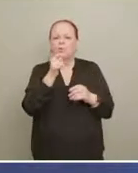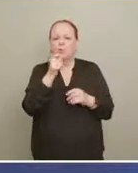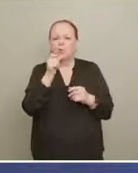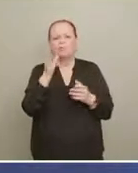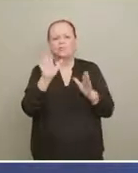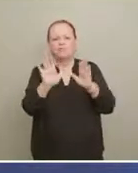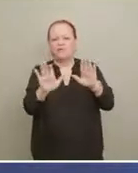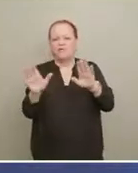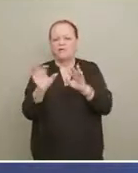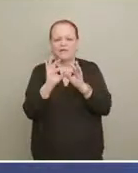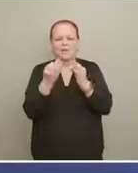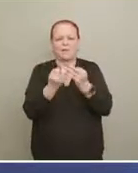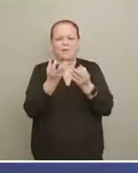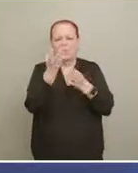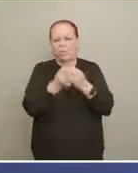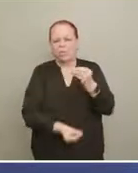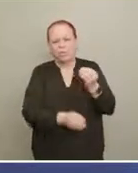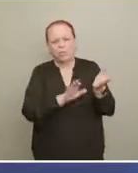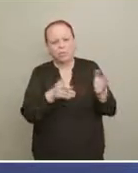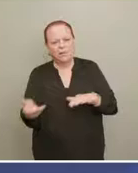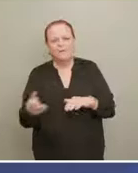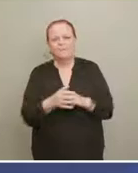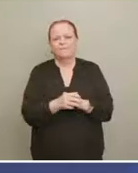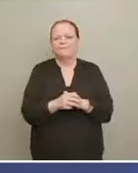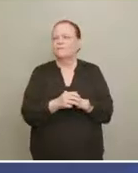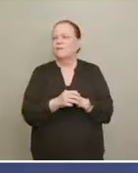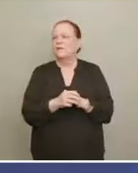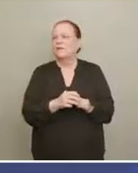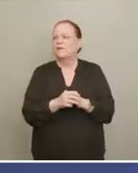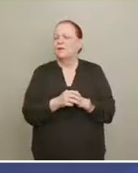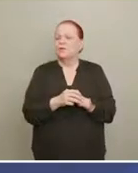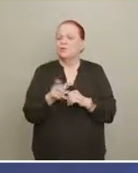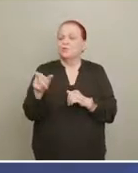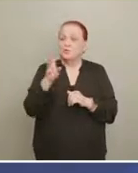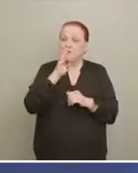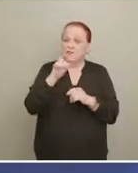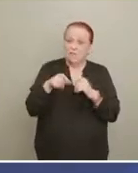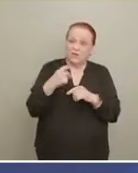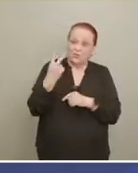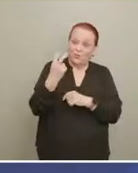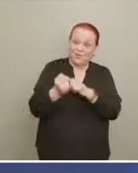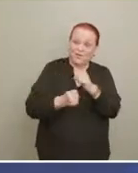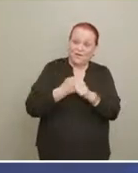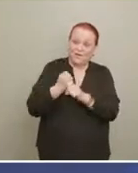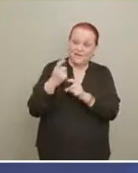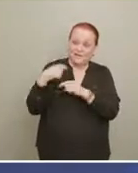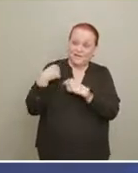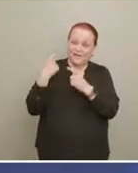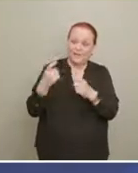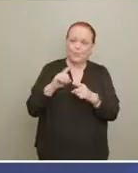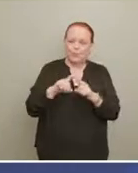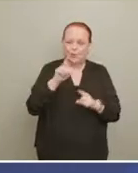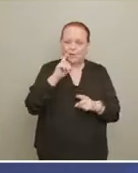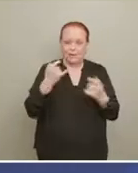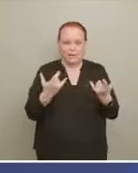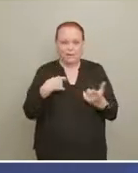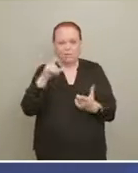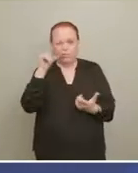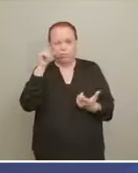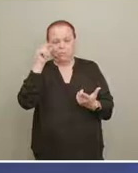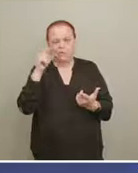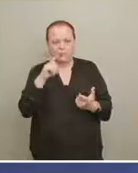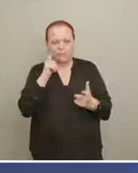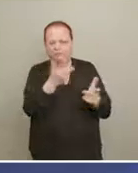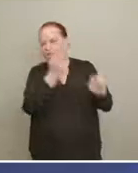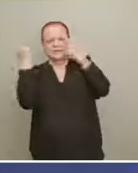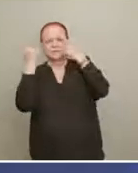of pandemic. And Supervisor Foley, you talk about 2 years, it seemed like a long time, but it was with a blink of an eye, we are now entering the third